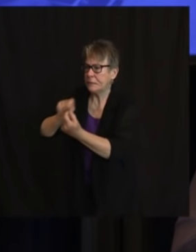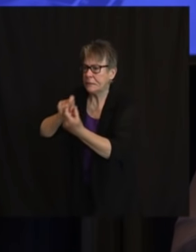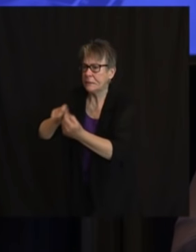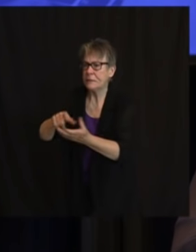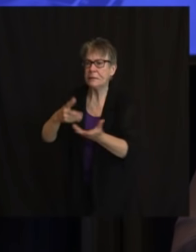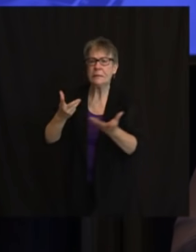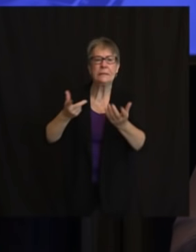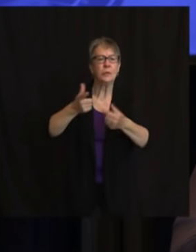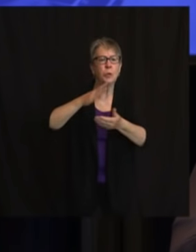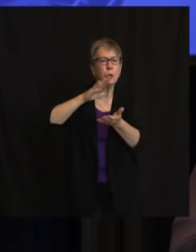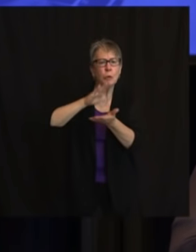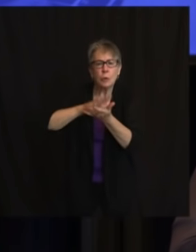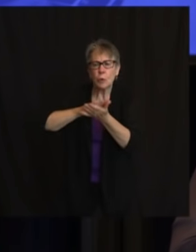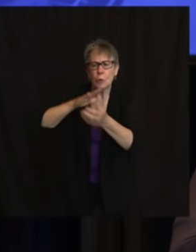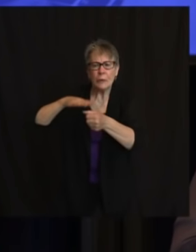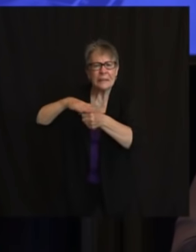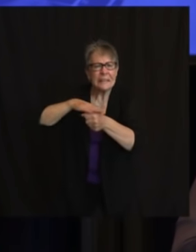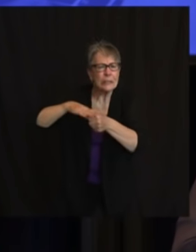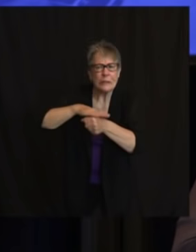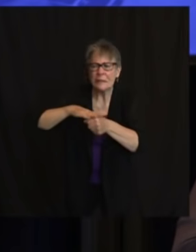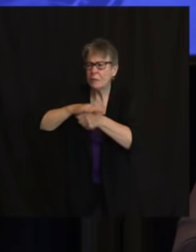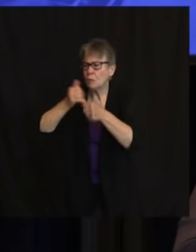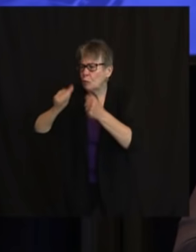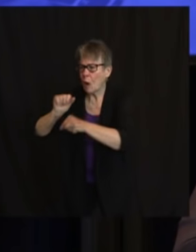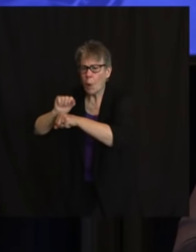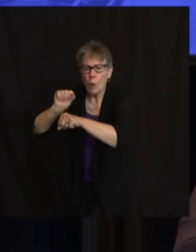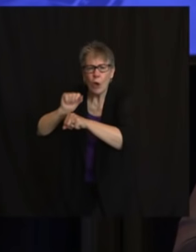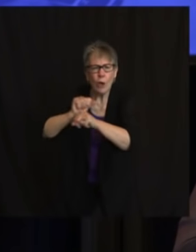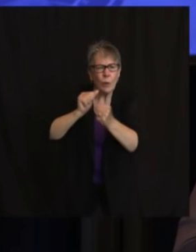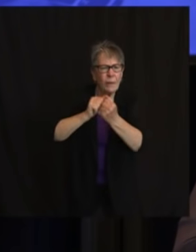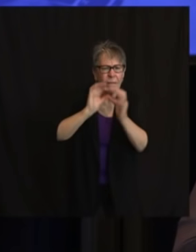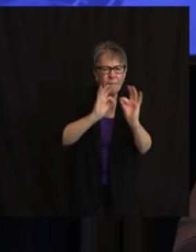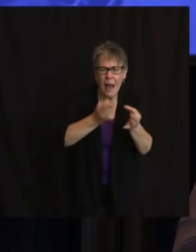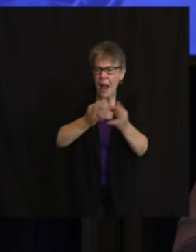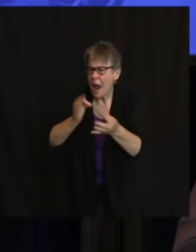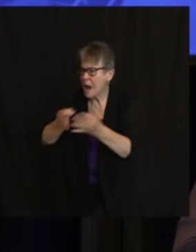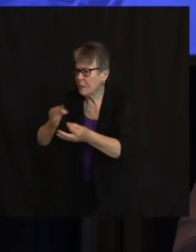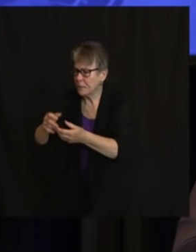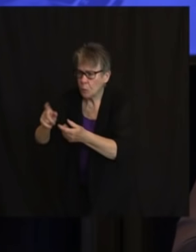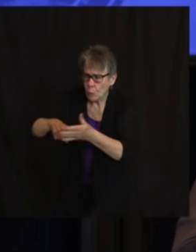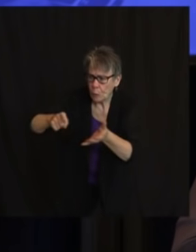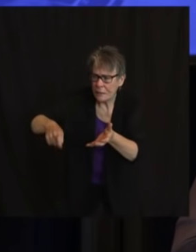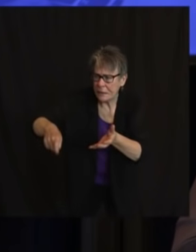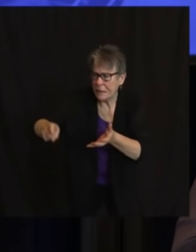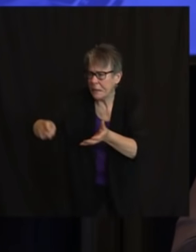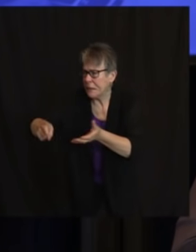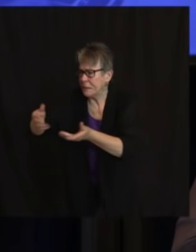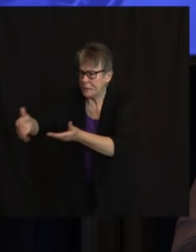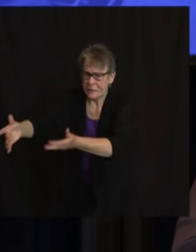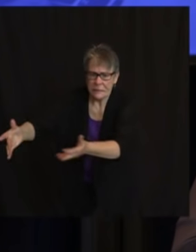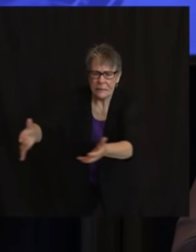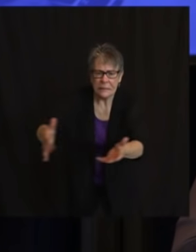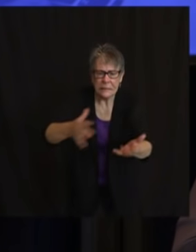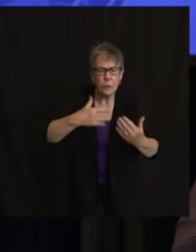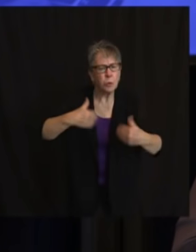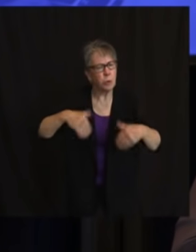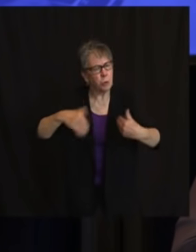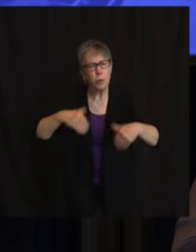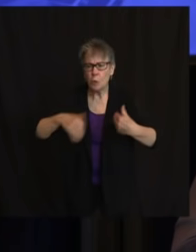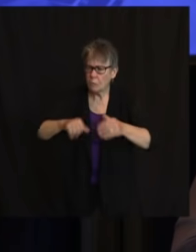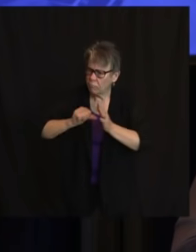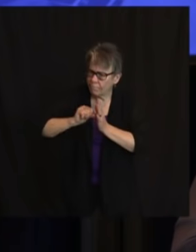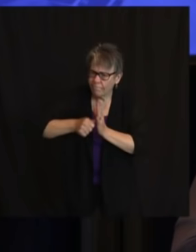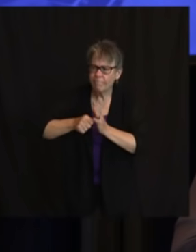are being met, I am in awe of your ability to adapt and tremendously proud and impressed at how you continue to address